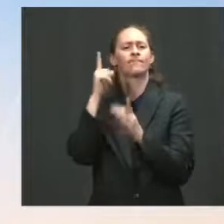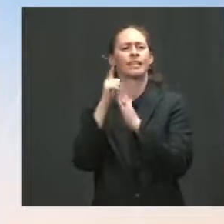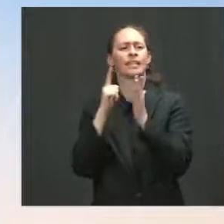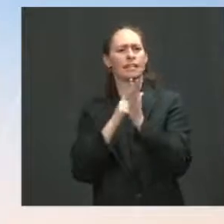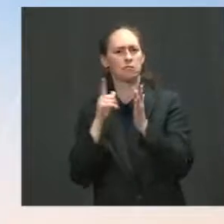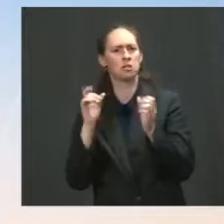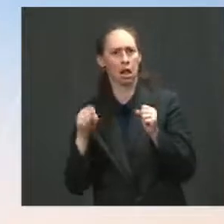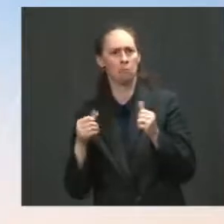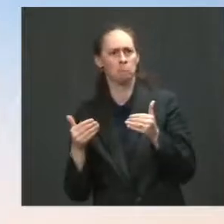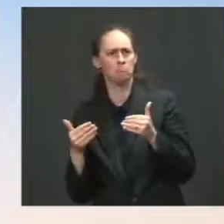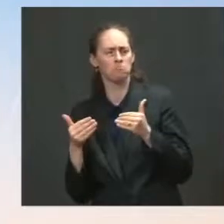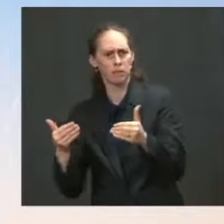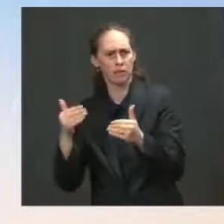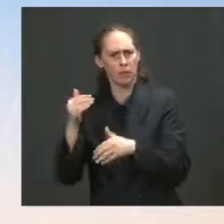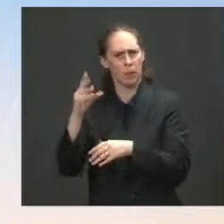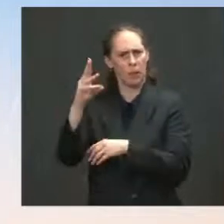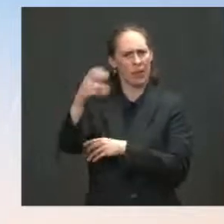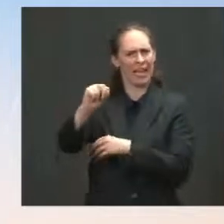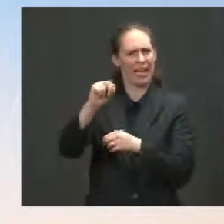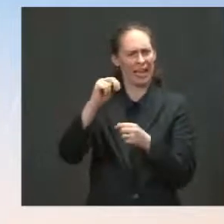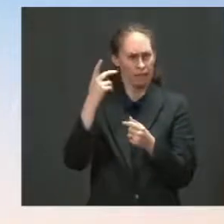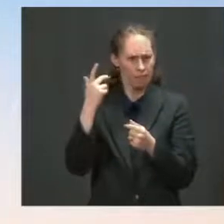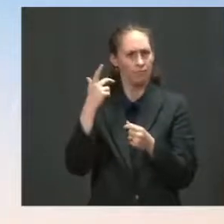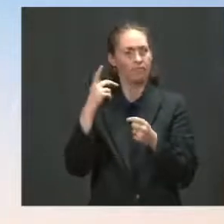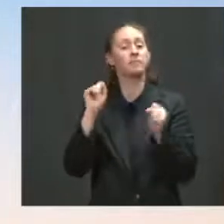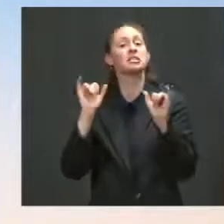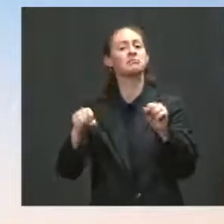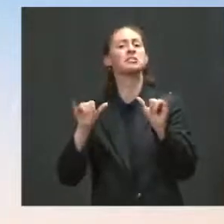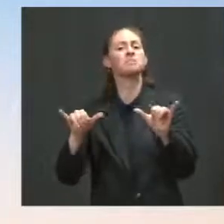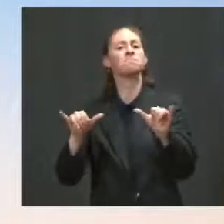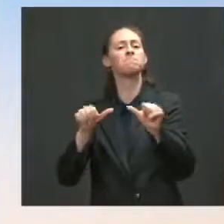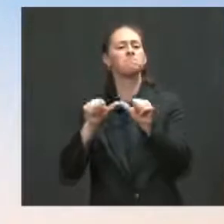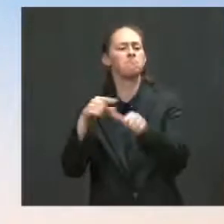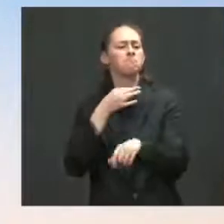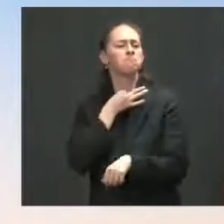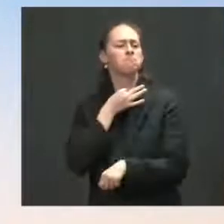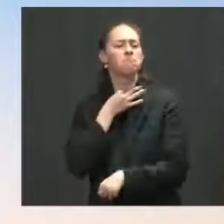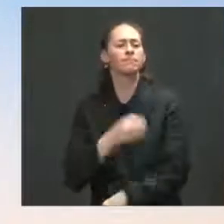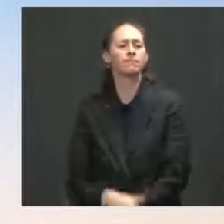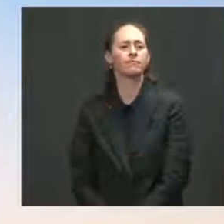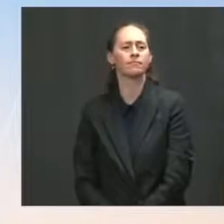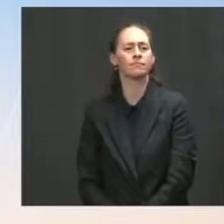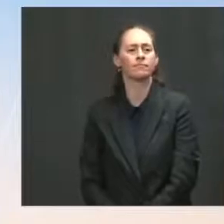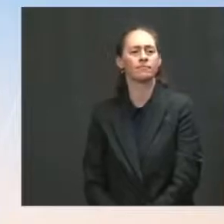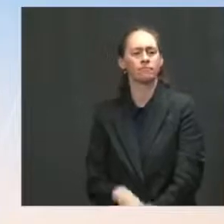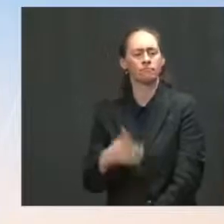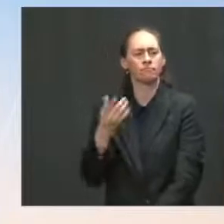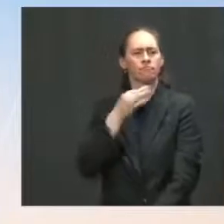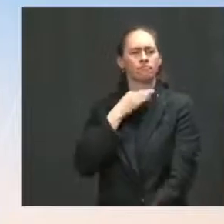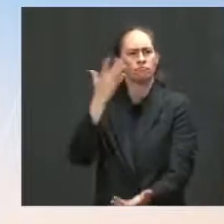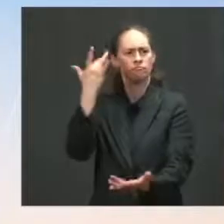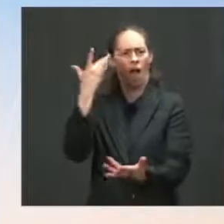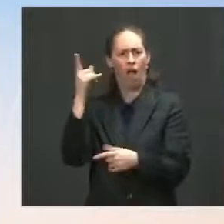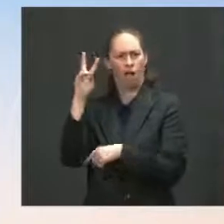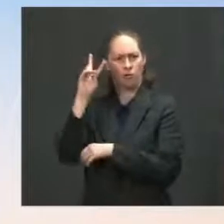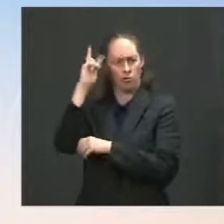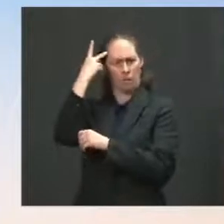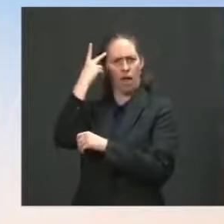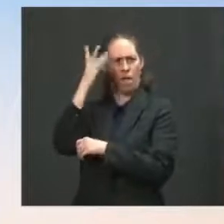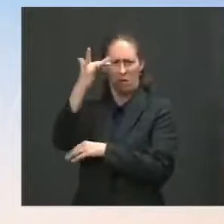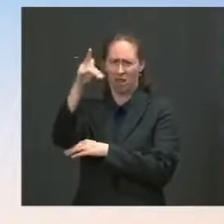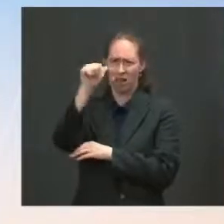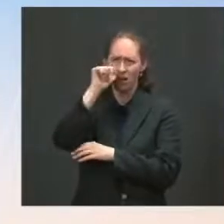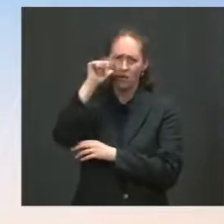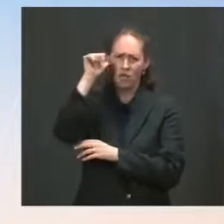this extension? And what was the argument, specific legal argument that won out and changed his mind? Because yesterday he seemed to be weighing